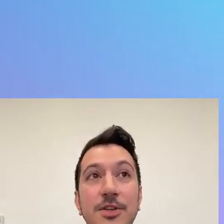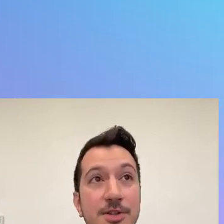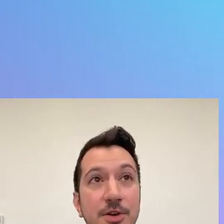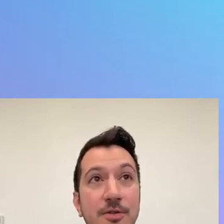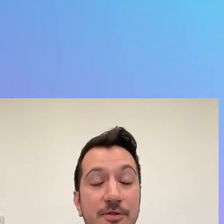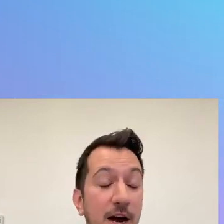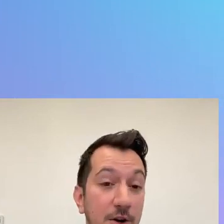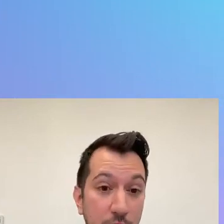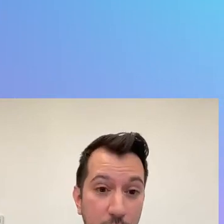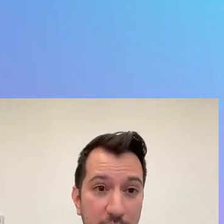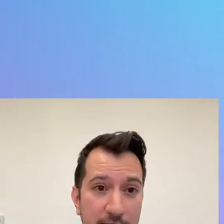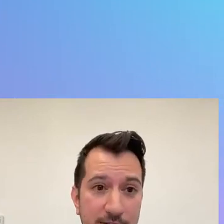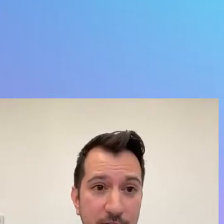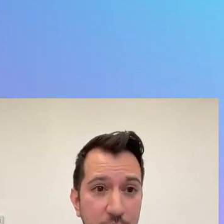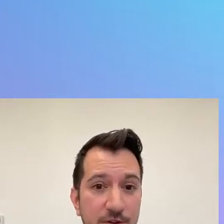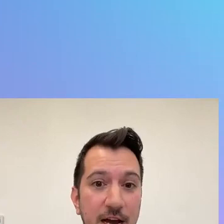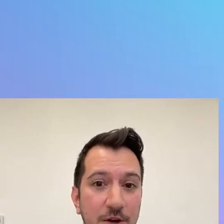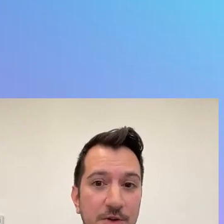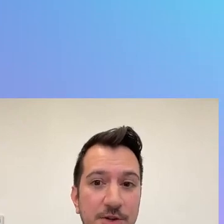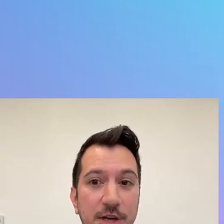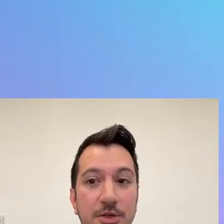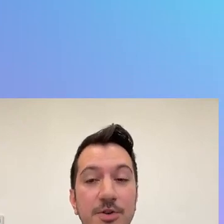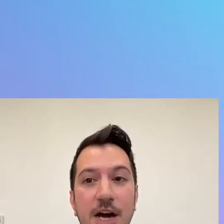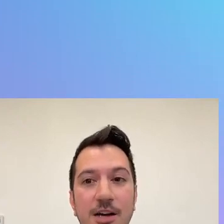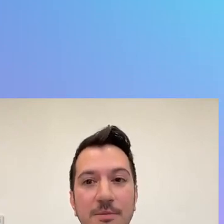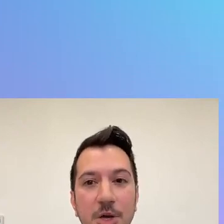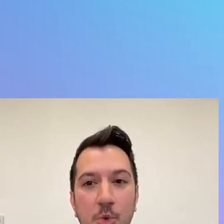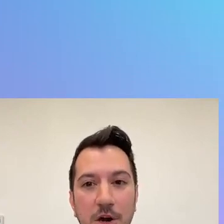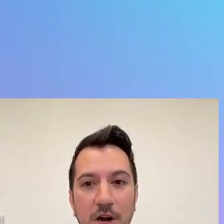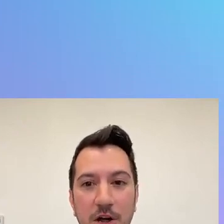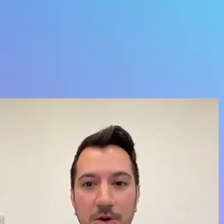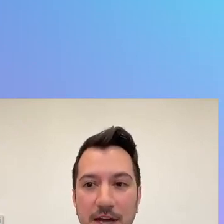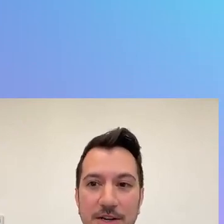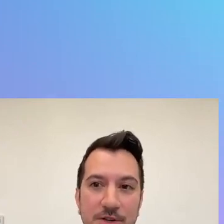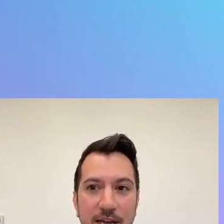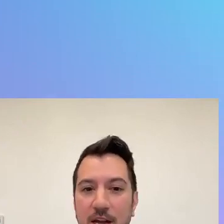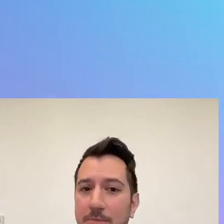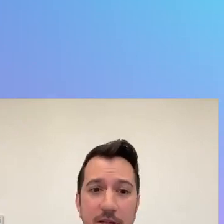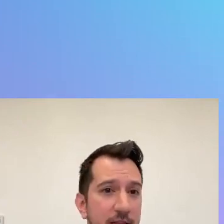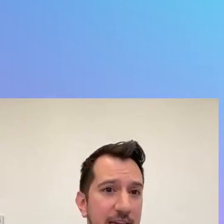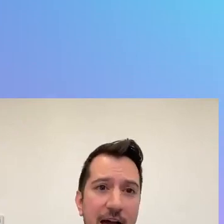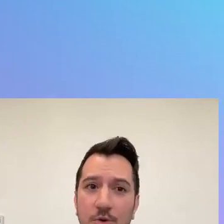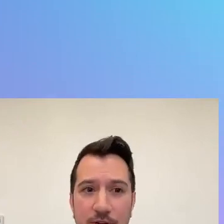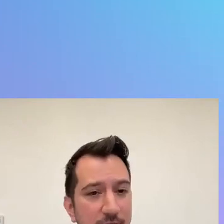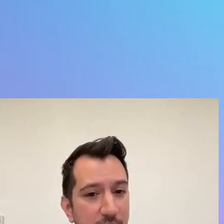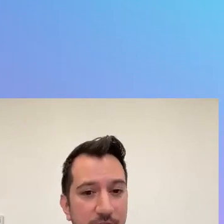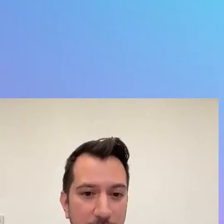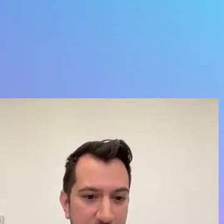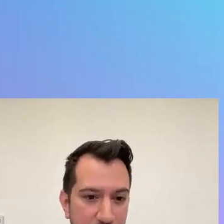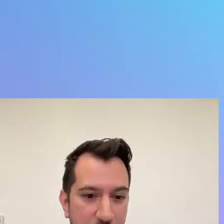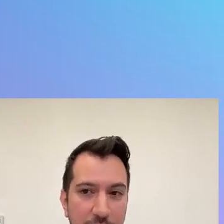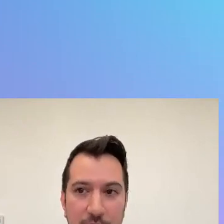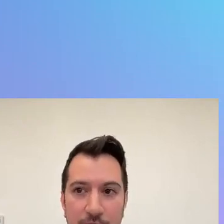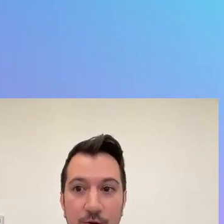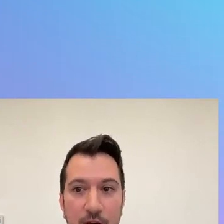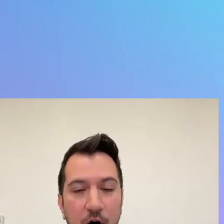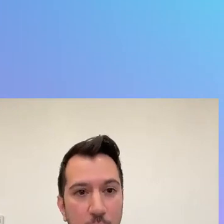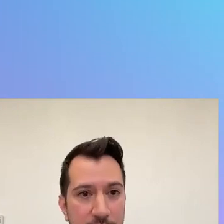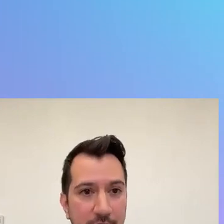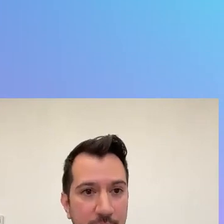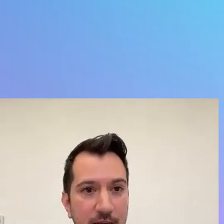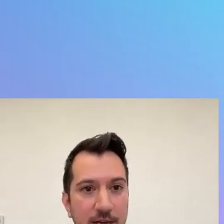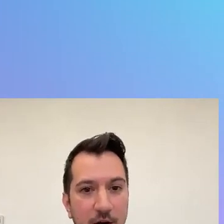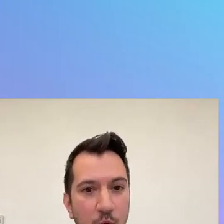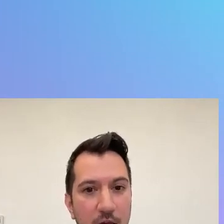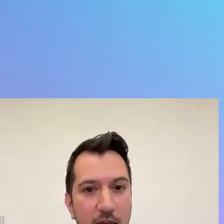like you can still find good ways to use yellow. So like there's not going to be one color that is just like completely out of the picture. There's